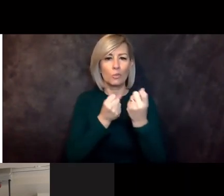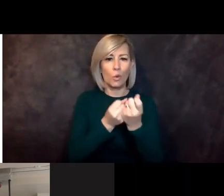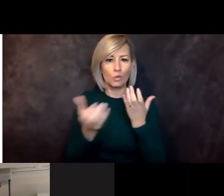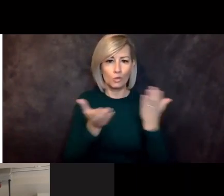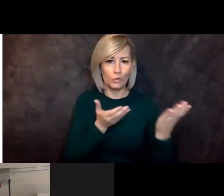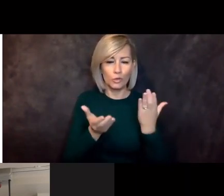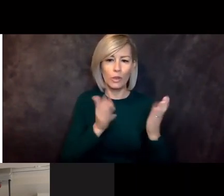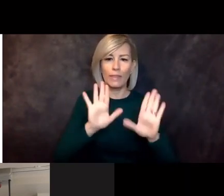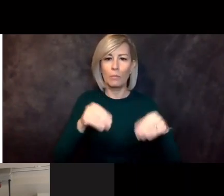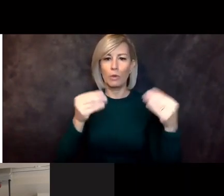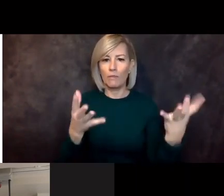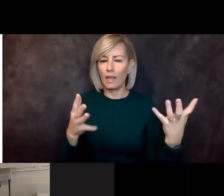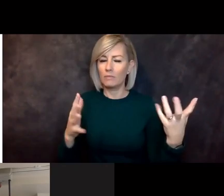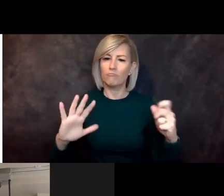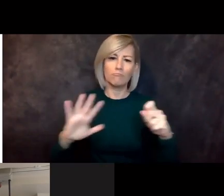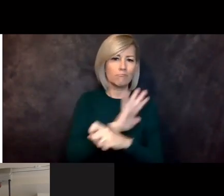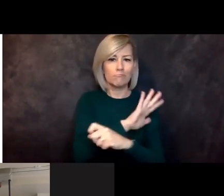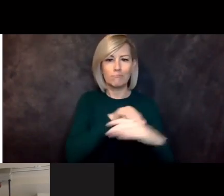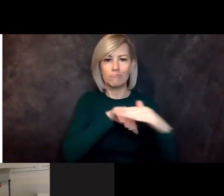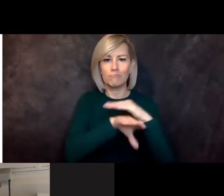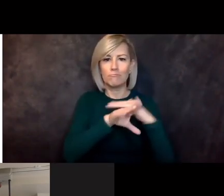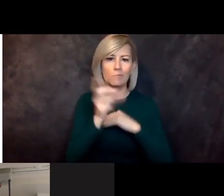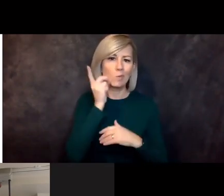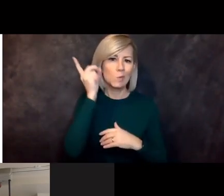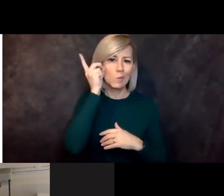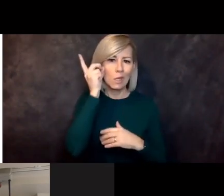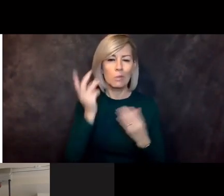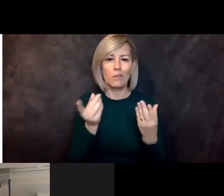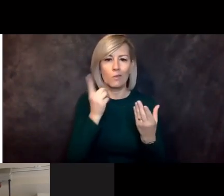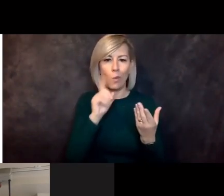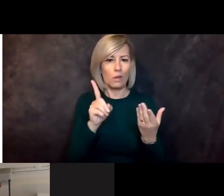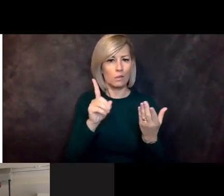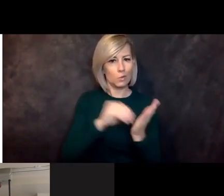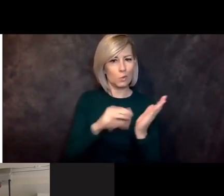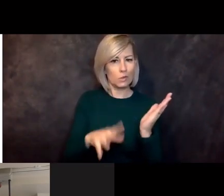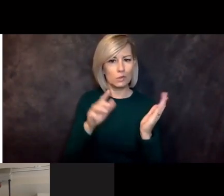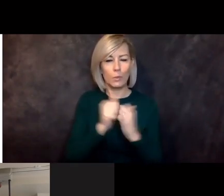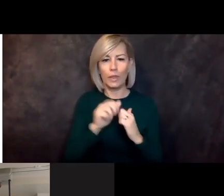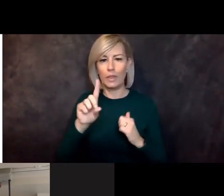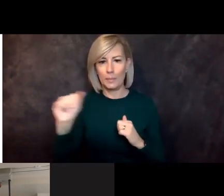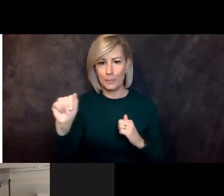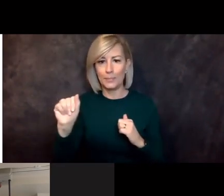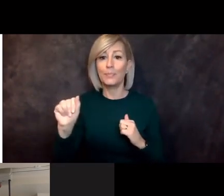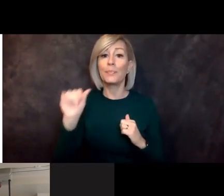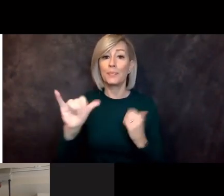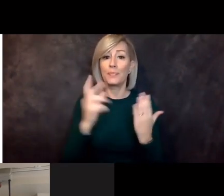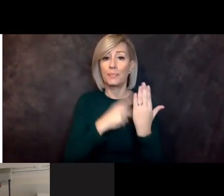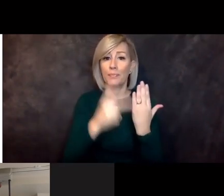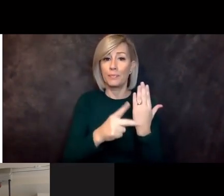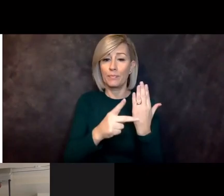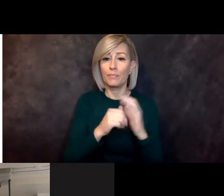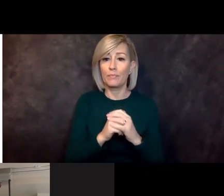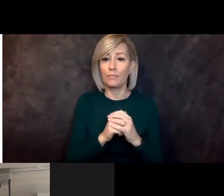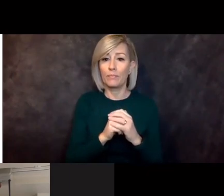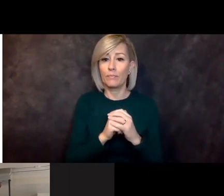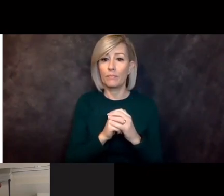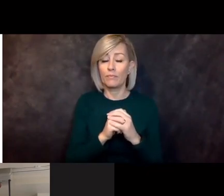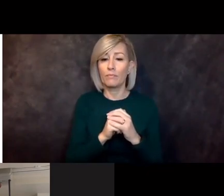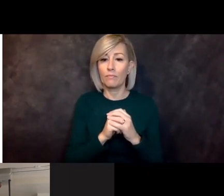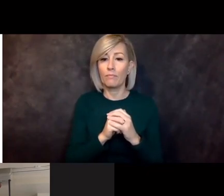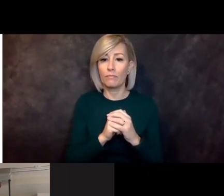provides a completely accessible dorm and campus for students with disabilities. This program was designed for students